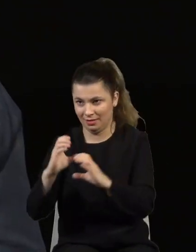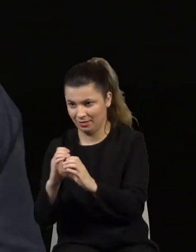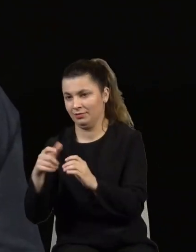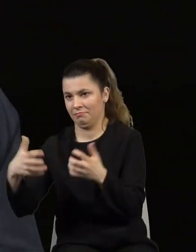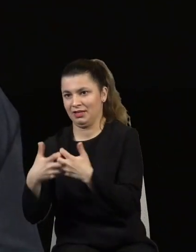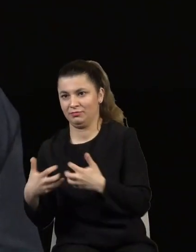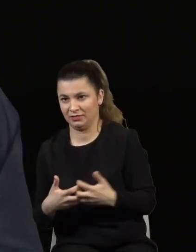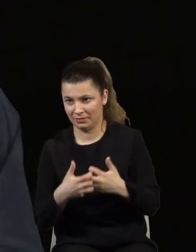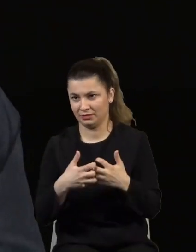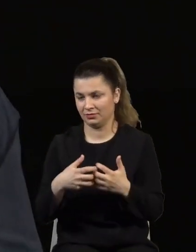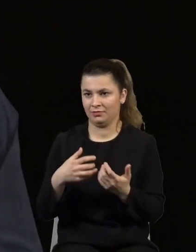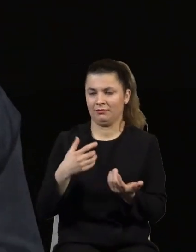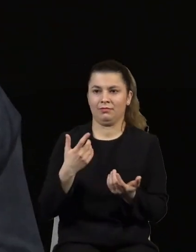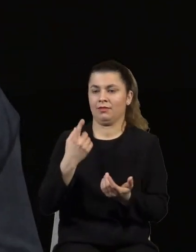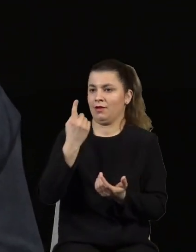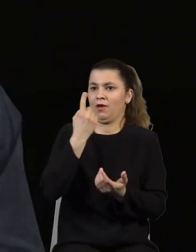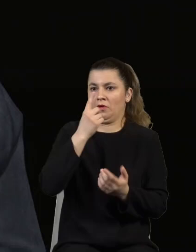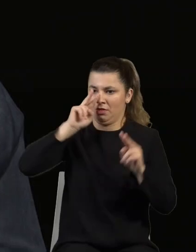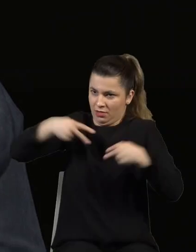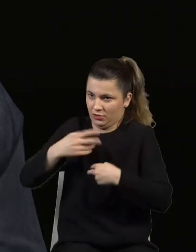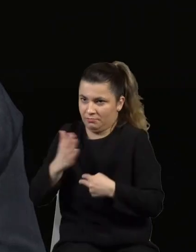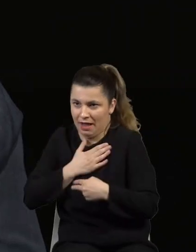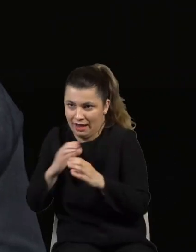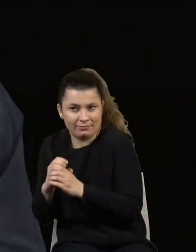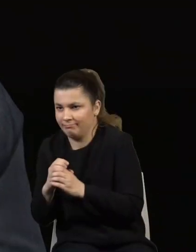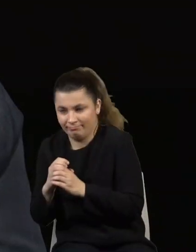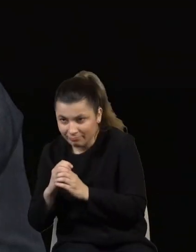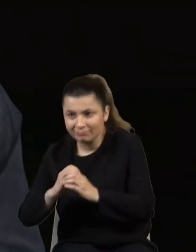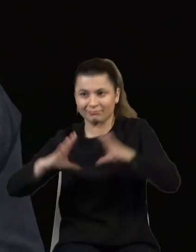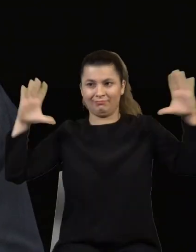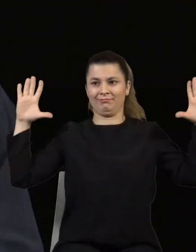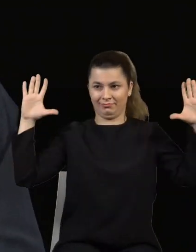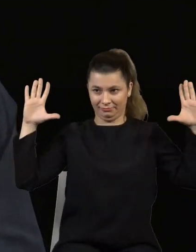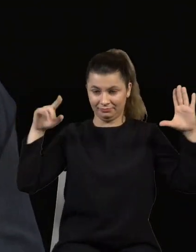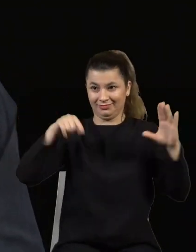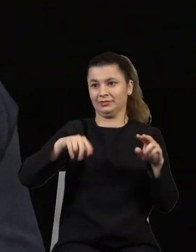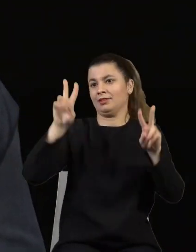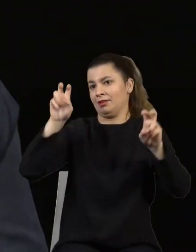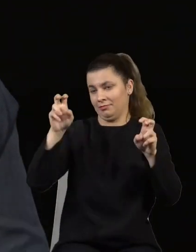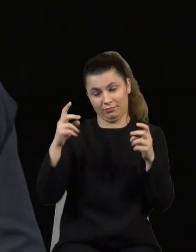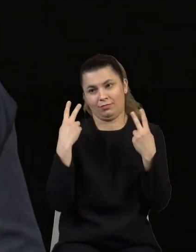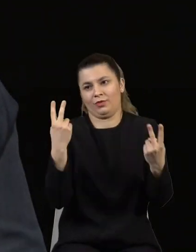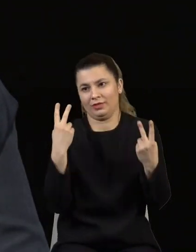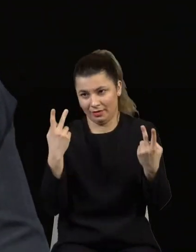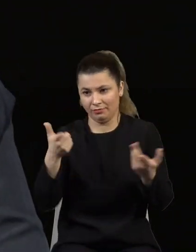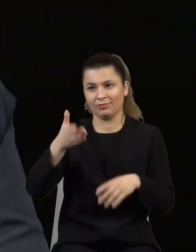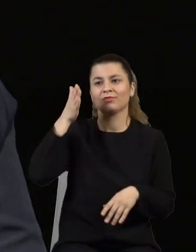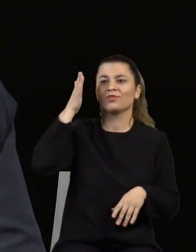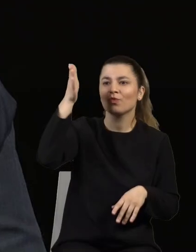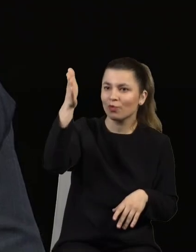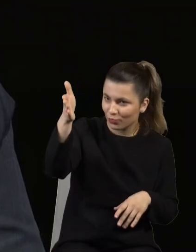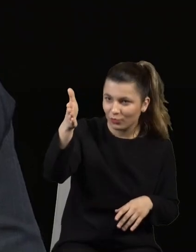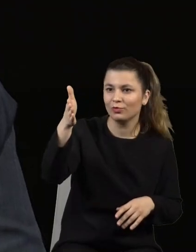solid background for the investments. The solid planning documents presenting development